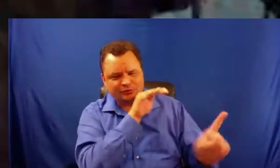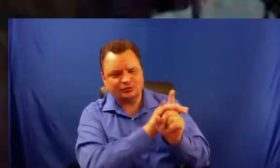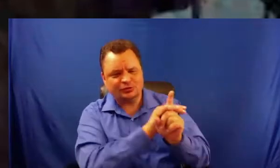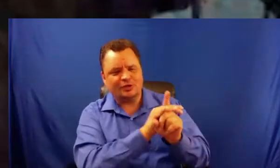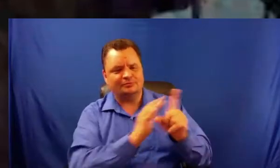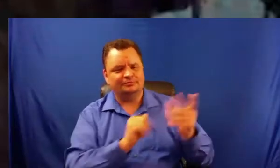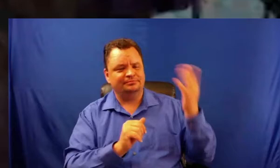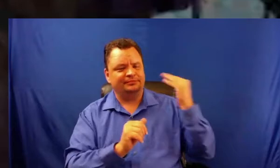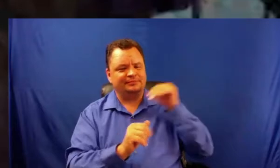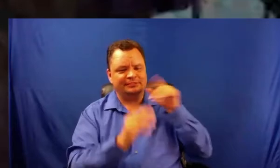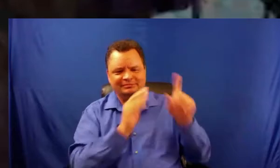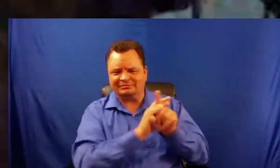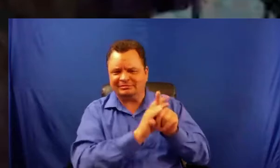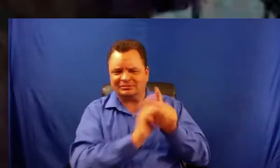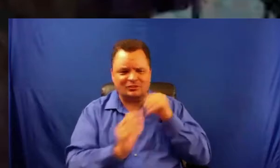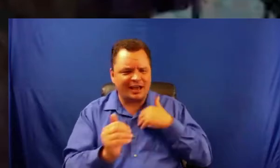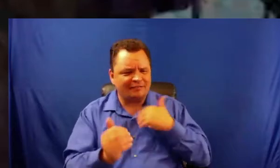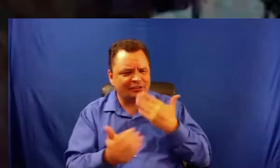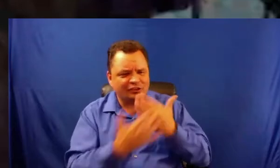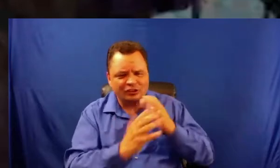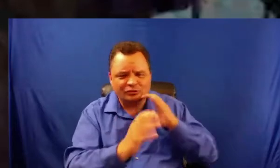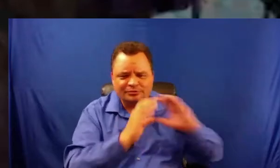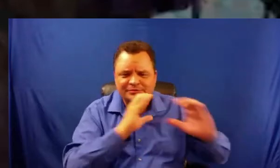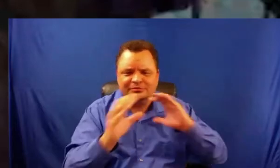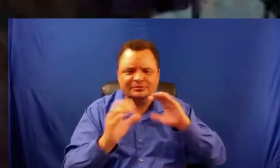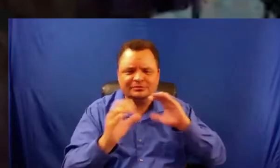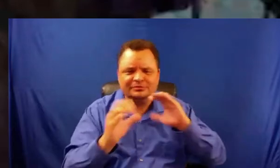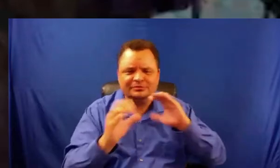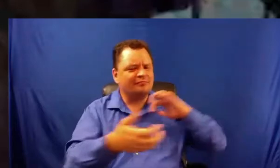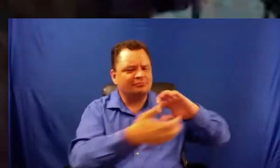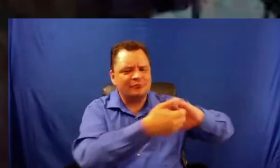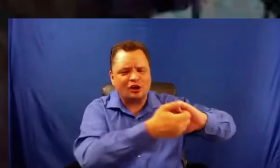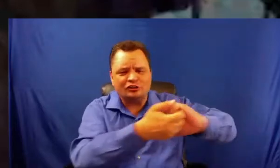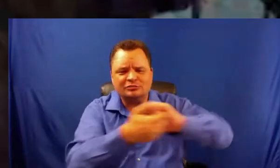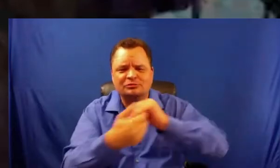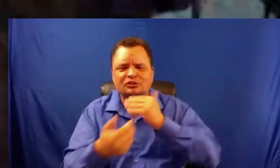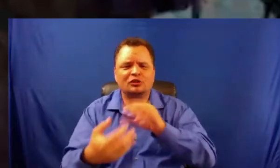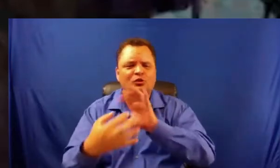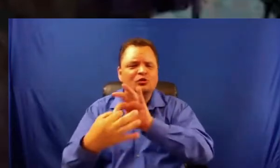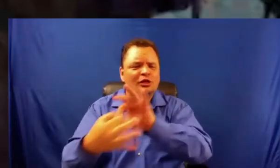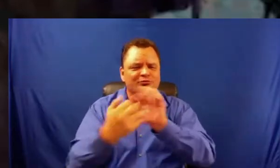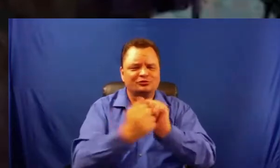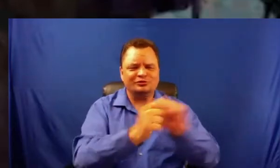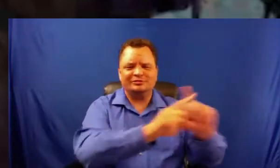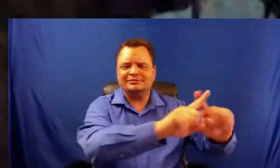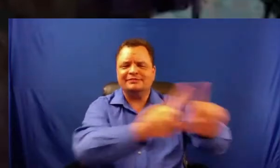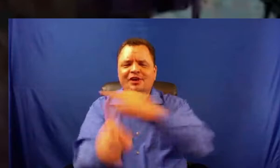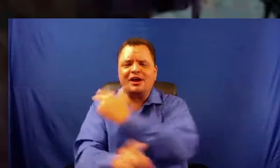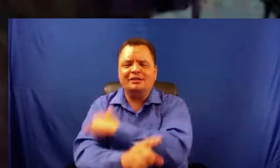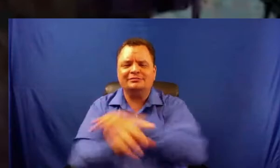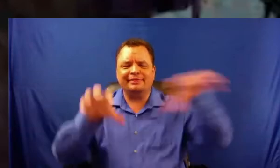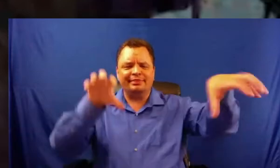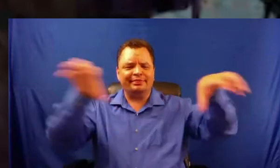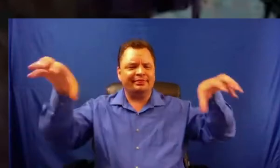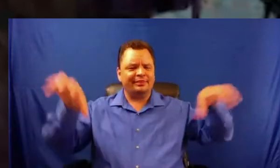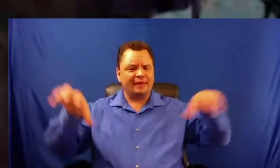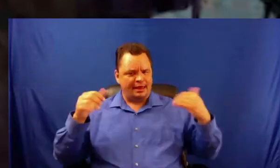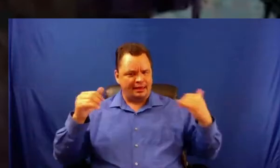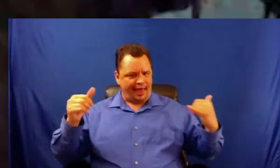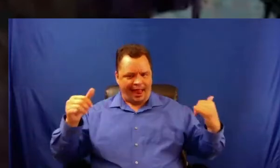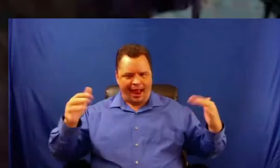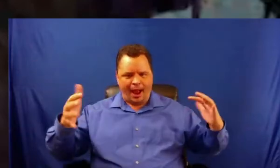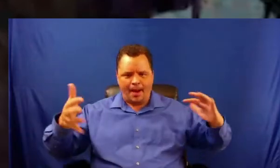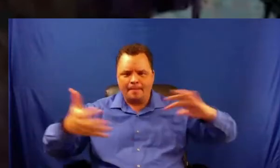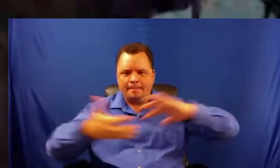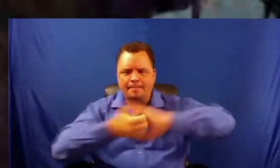the transparency, the relationship with our community hospitals that we do